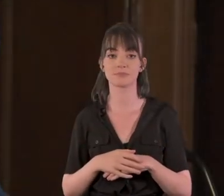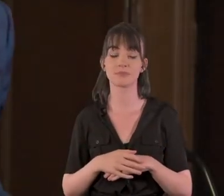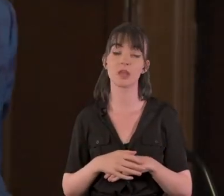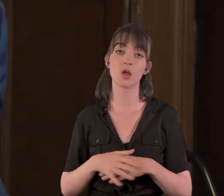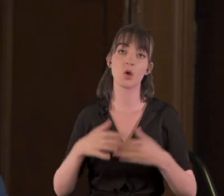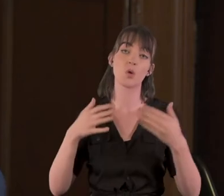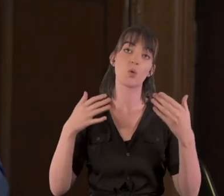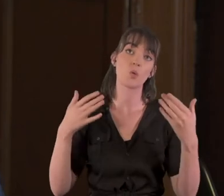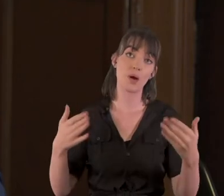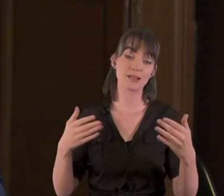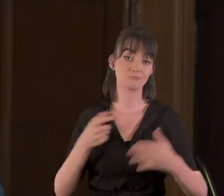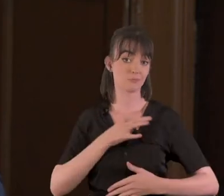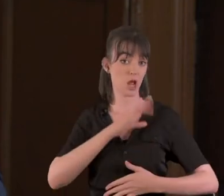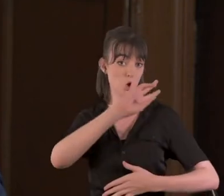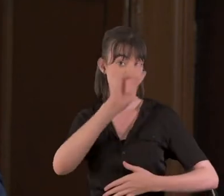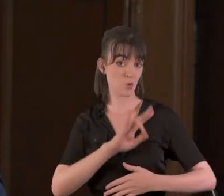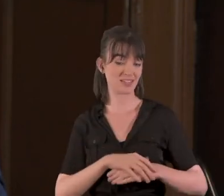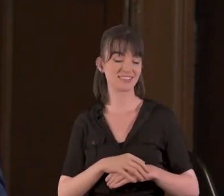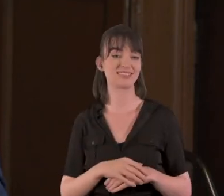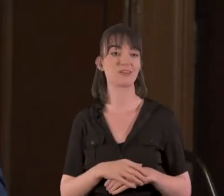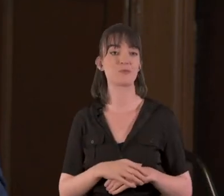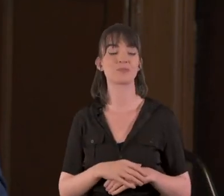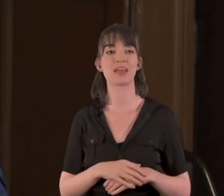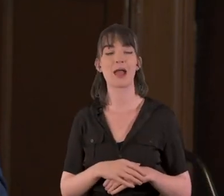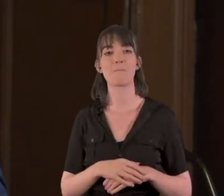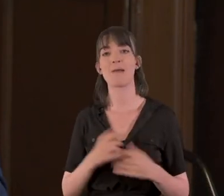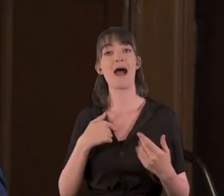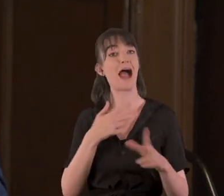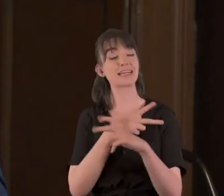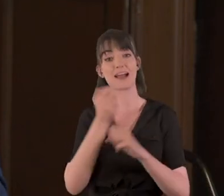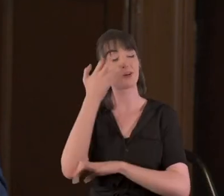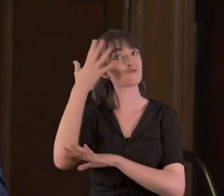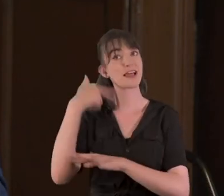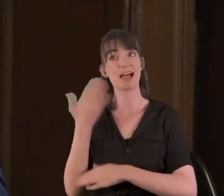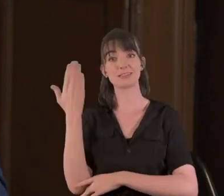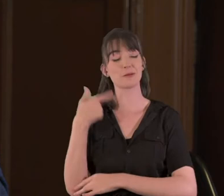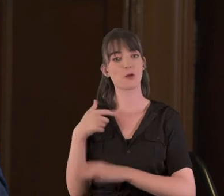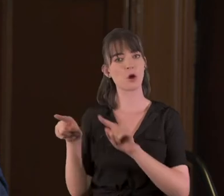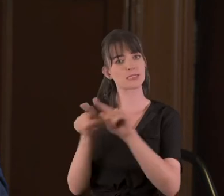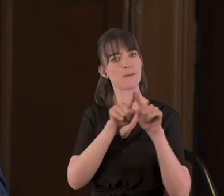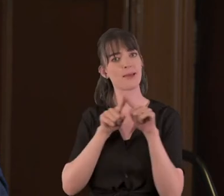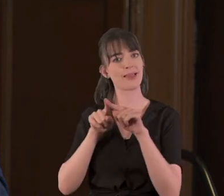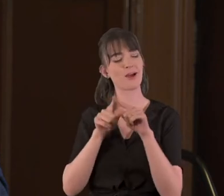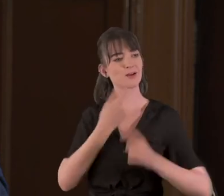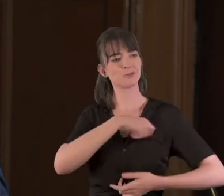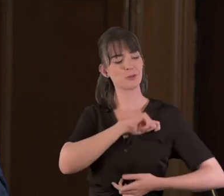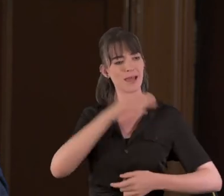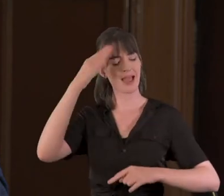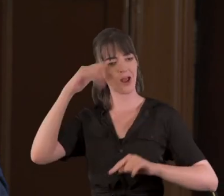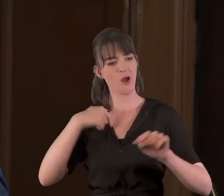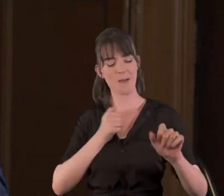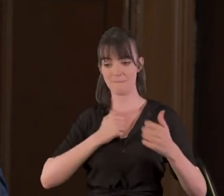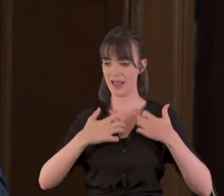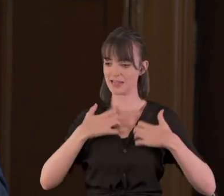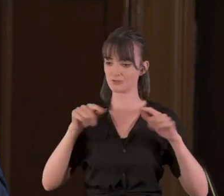Well, that's a good question. I'm not sure it had ever struck me before. I'm hoping that the next programme we make for